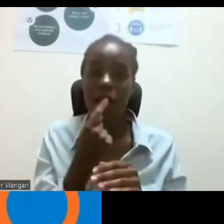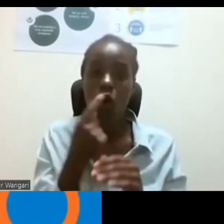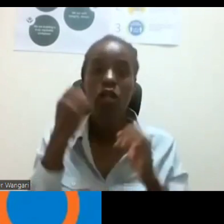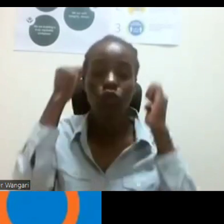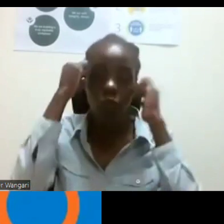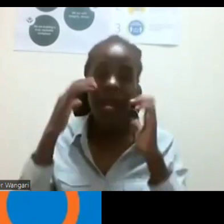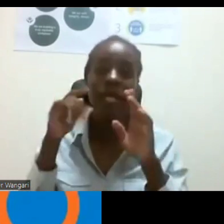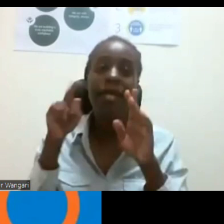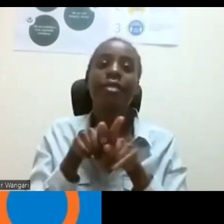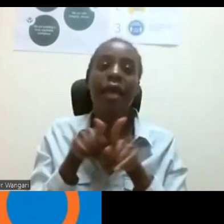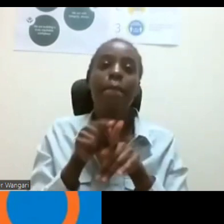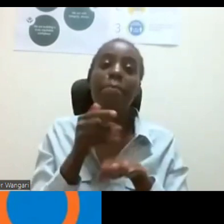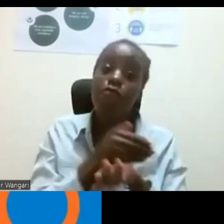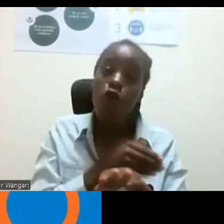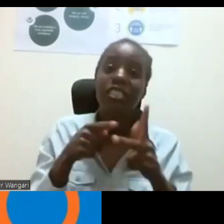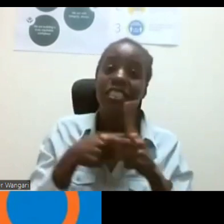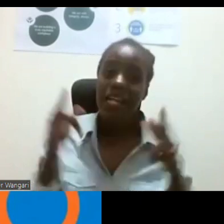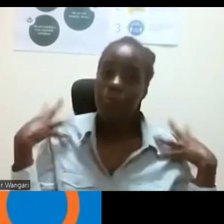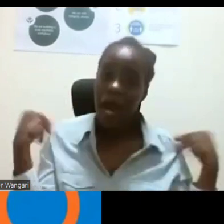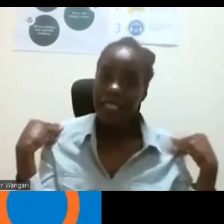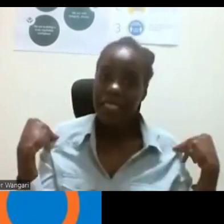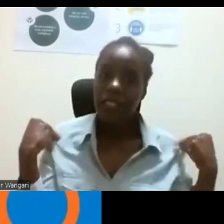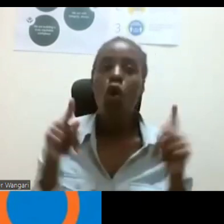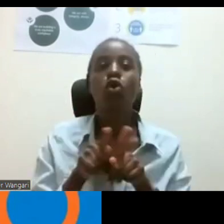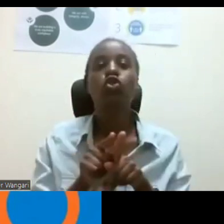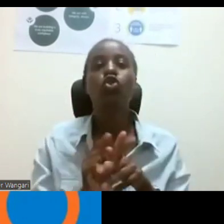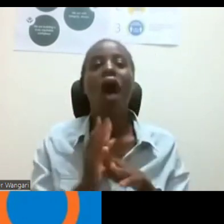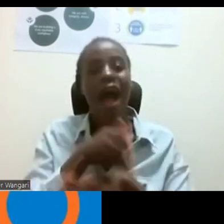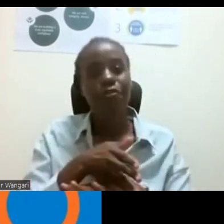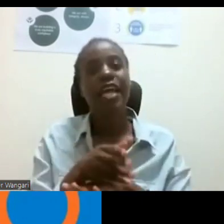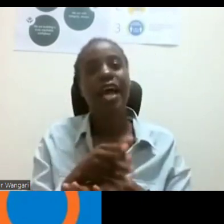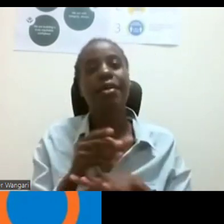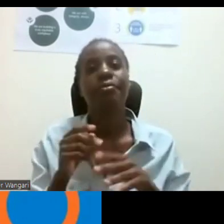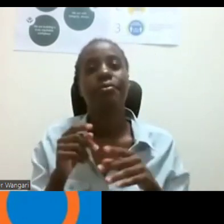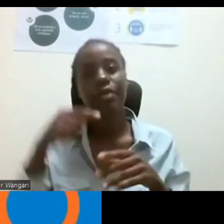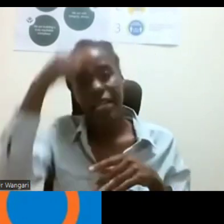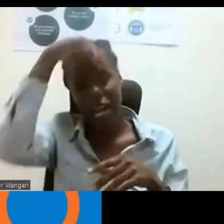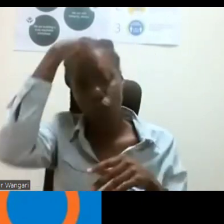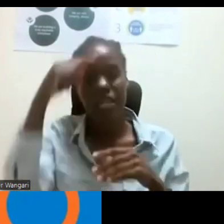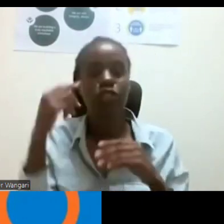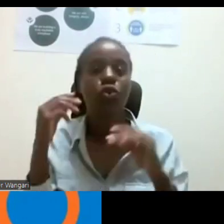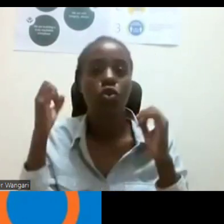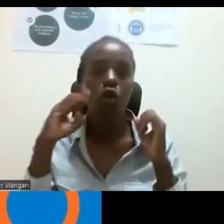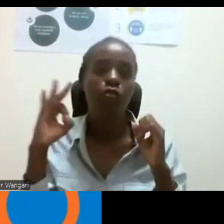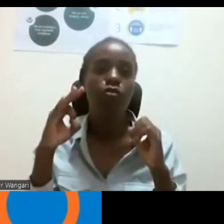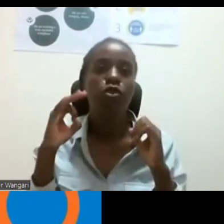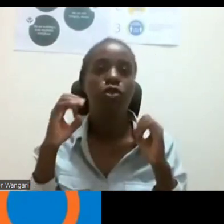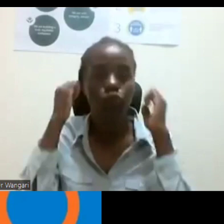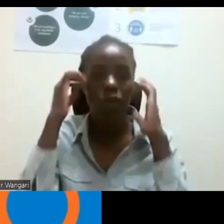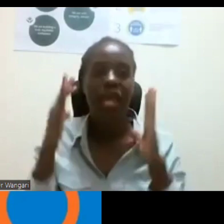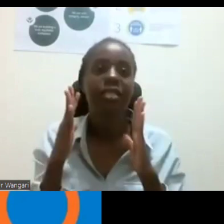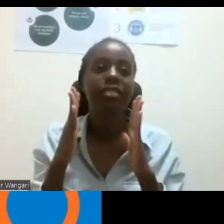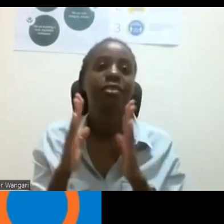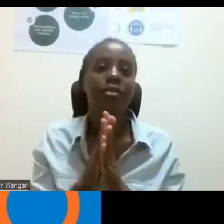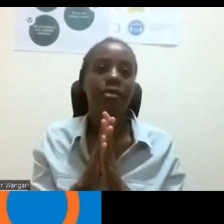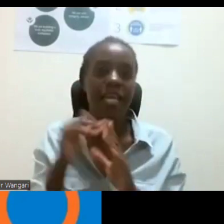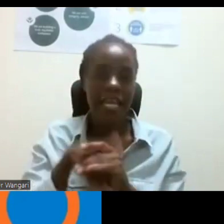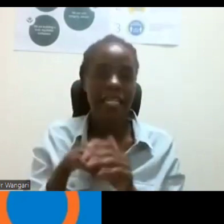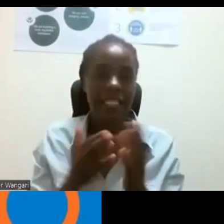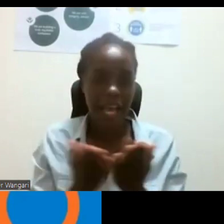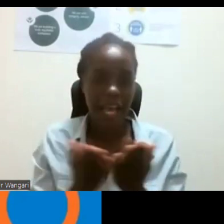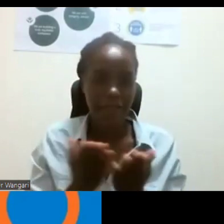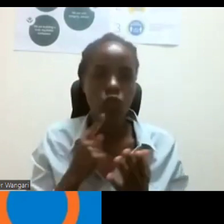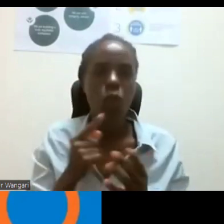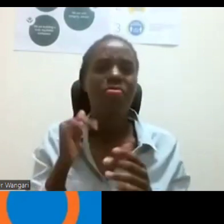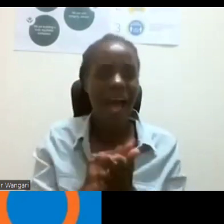but ultimately if we can integrate, that is the most sustainable approach, it's the most cost-effective approach, and that's definitely the way forward, and that's what we need to work